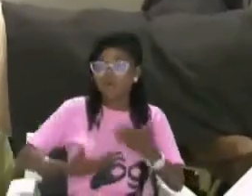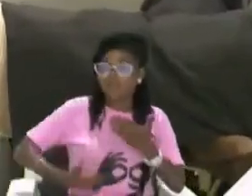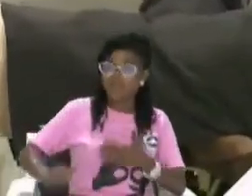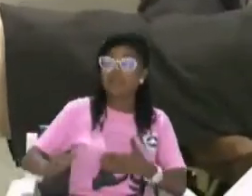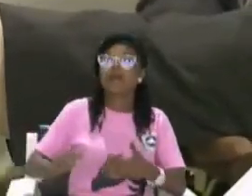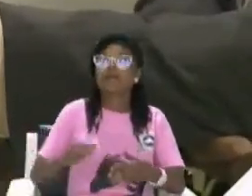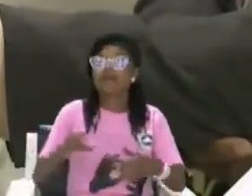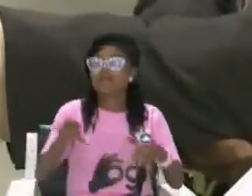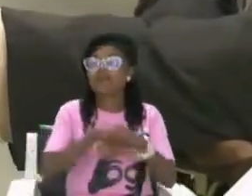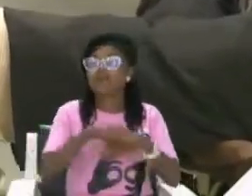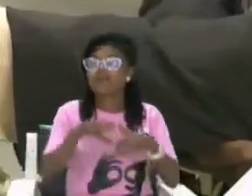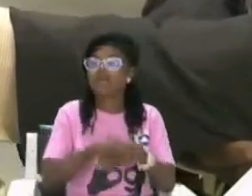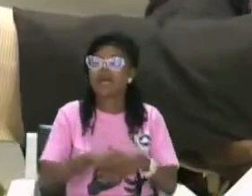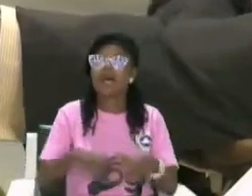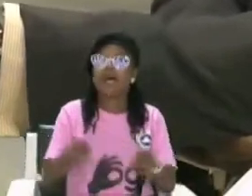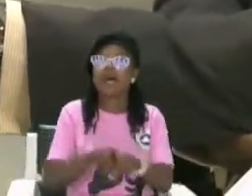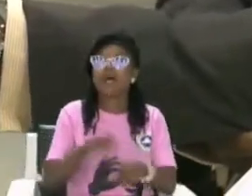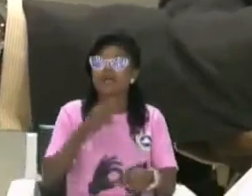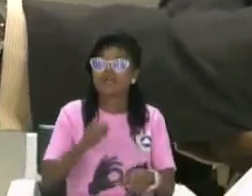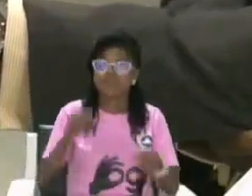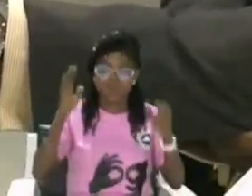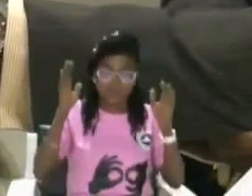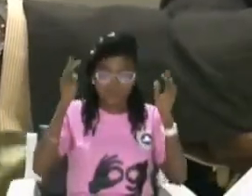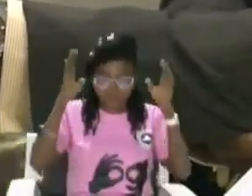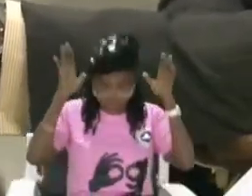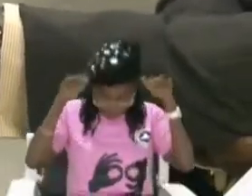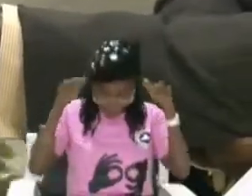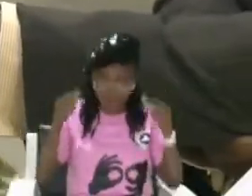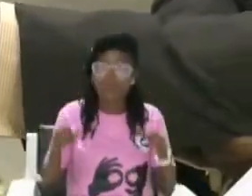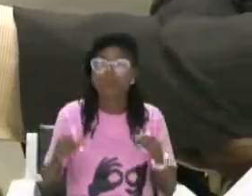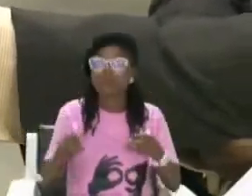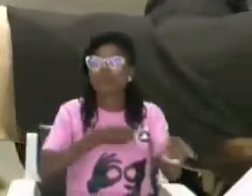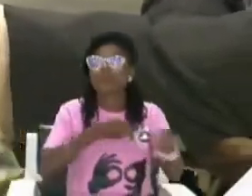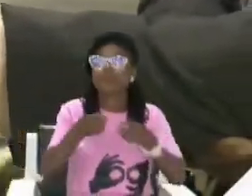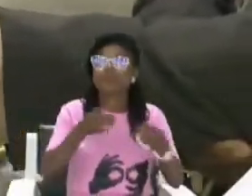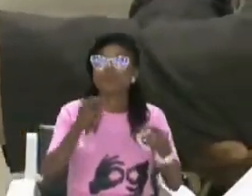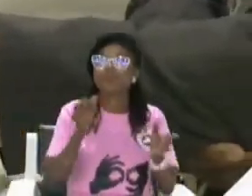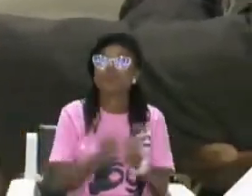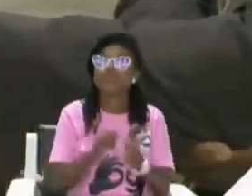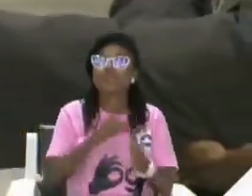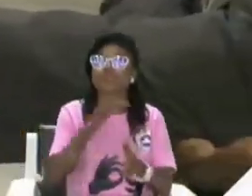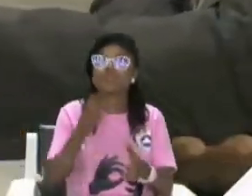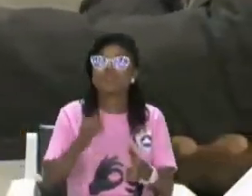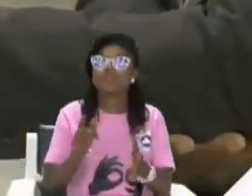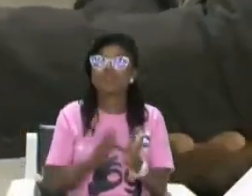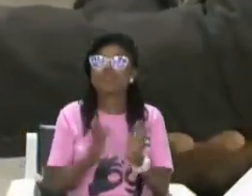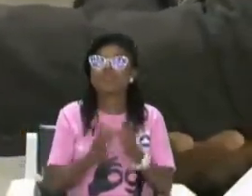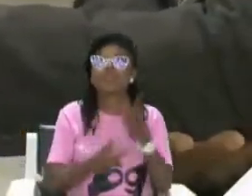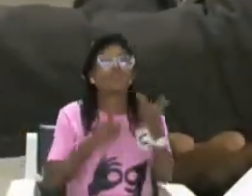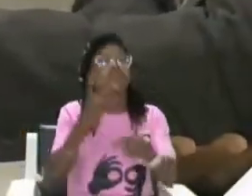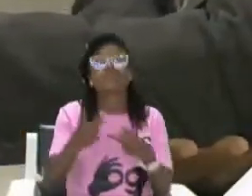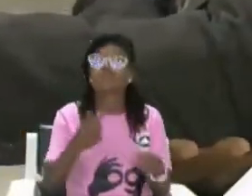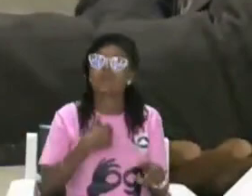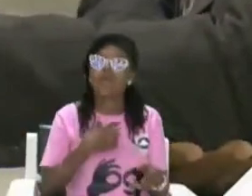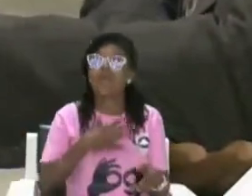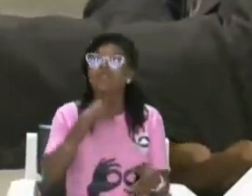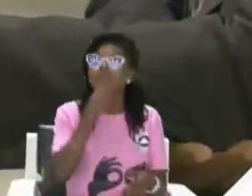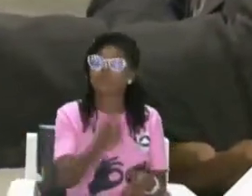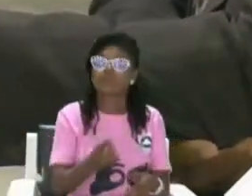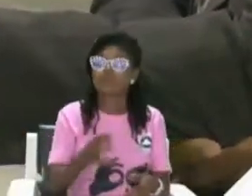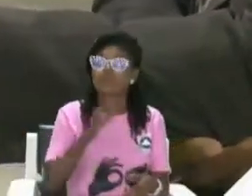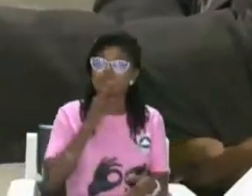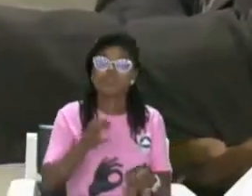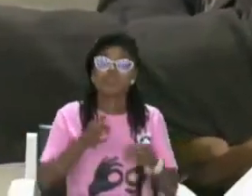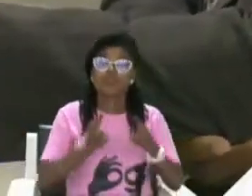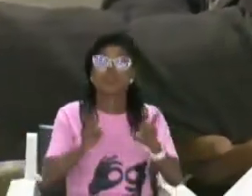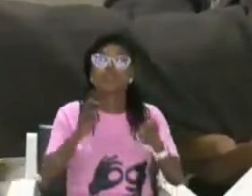Muslim, give birth to 4 children the Lord gave unto me as a Muslim. During the Ramadan fasting, that was when Jesus Christ visited me, and he told me it's the way, the truth,